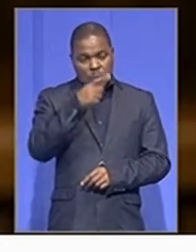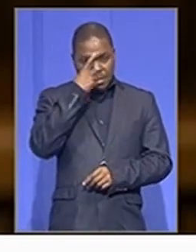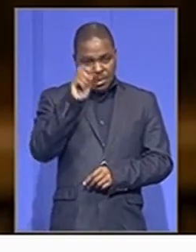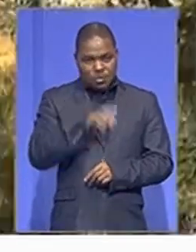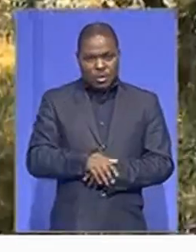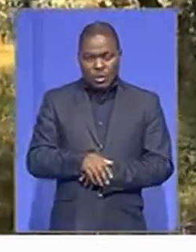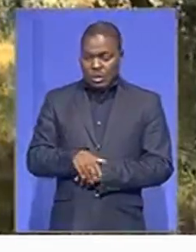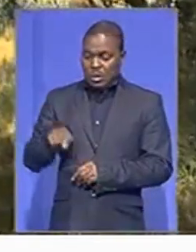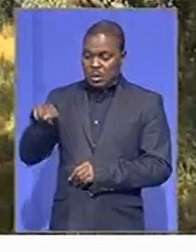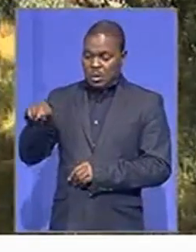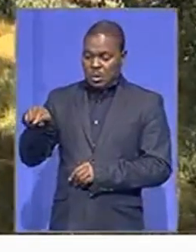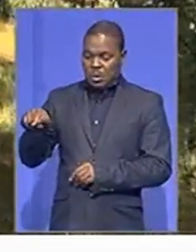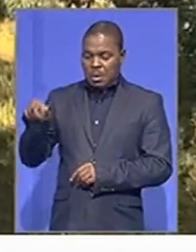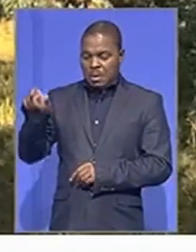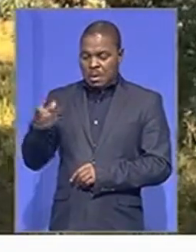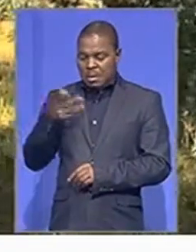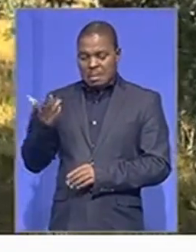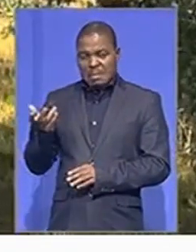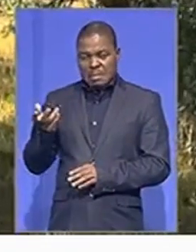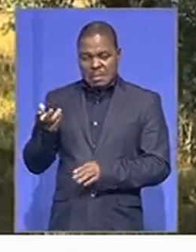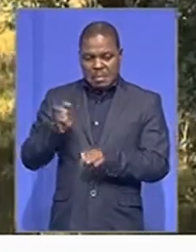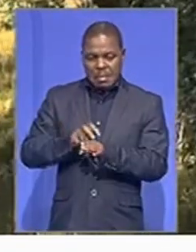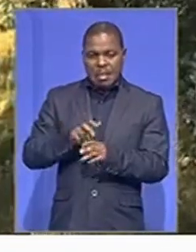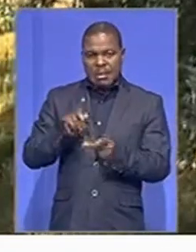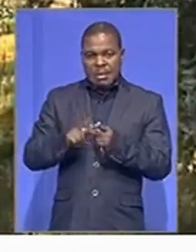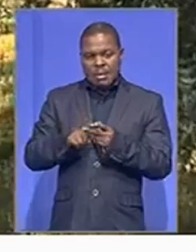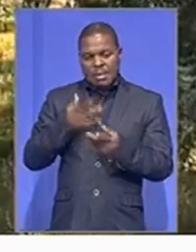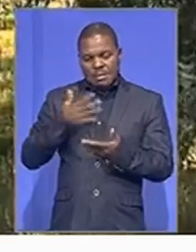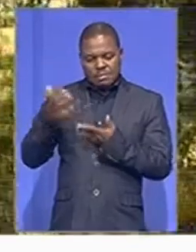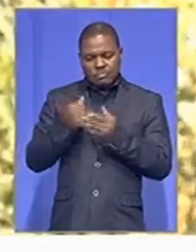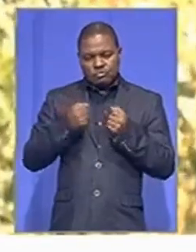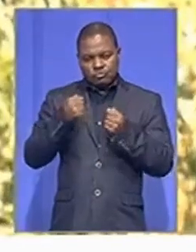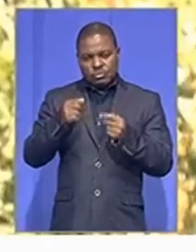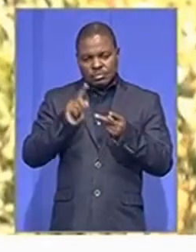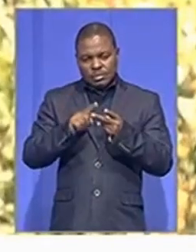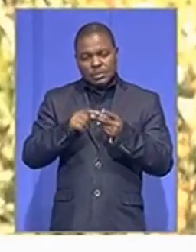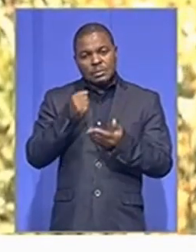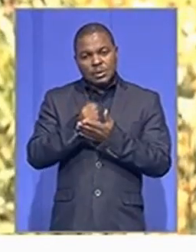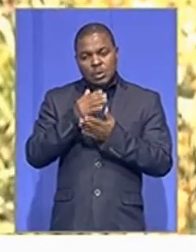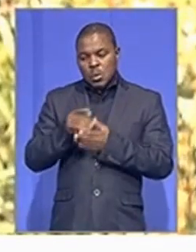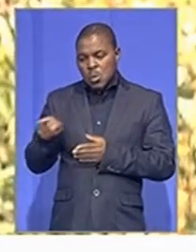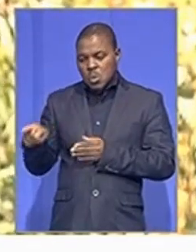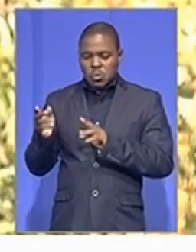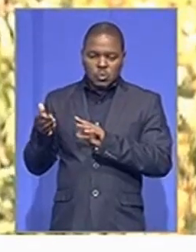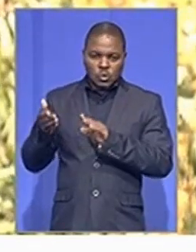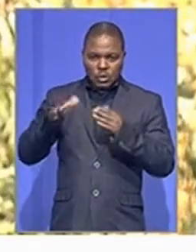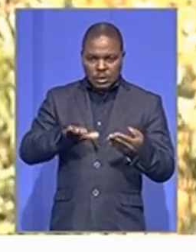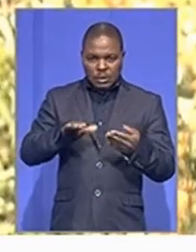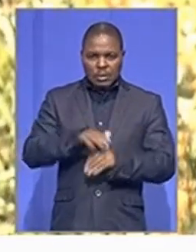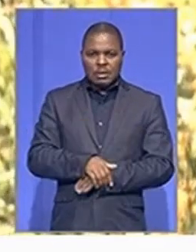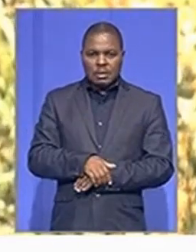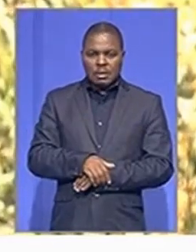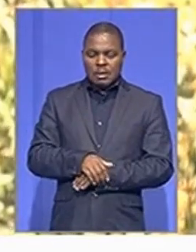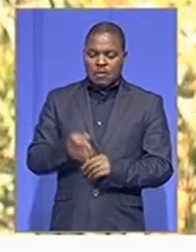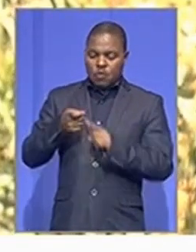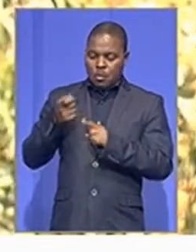dead and put her on the back seat of the jeep. The accused drove to Durban Deep to a quiet place. Ms. Pule died and the cause of death is a